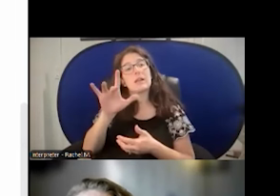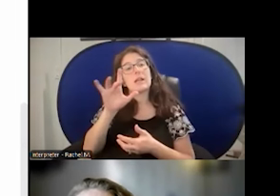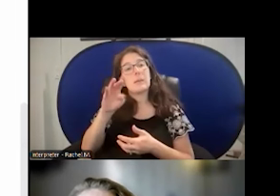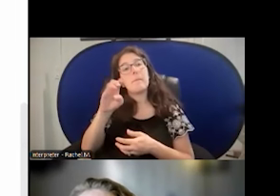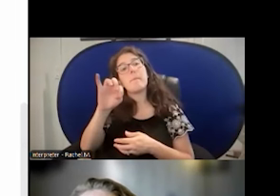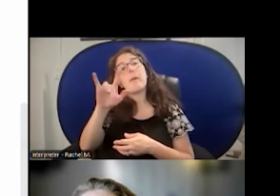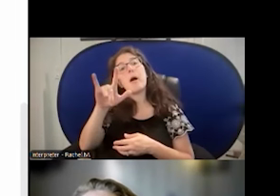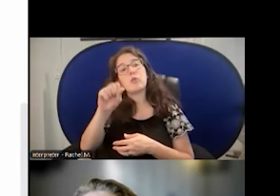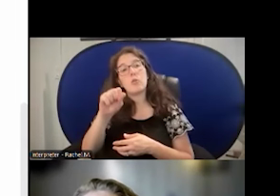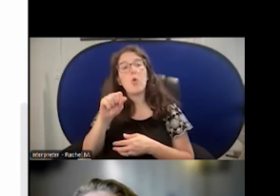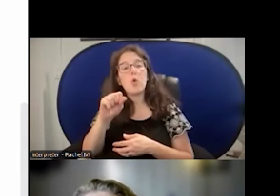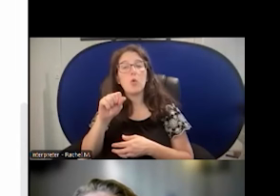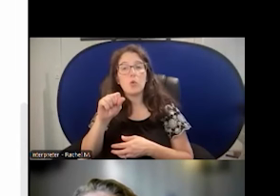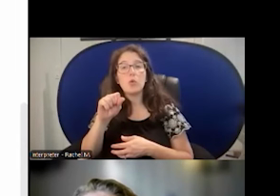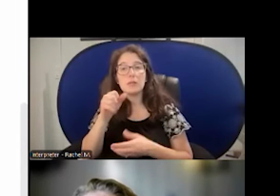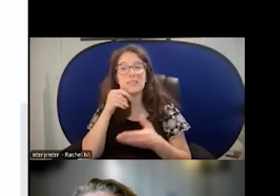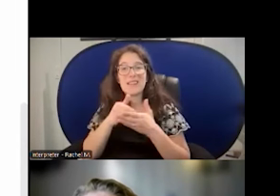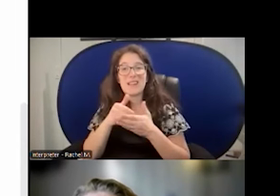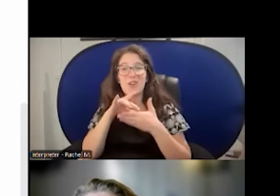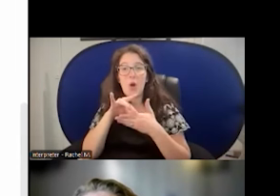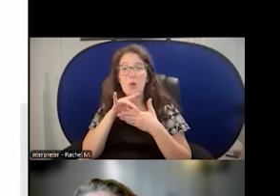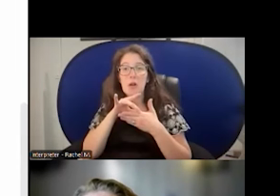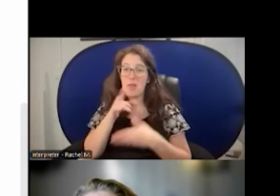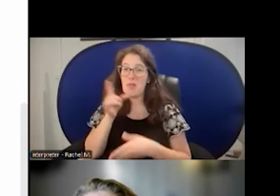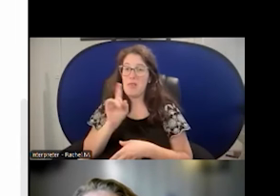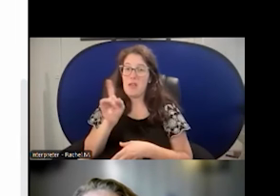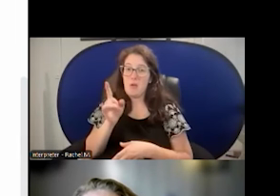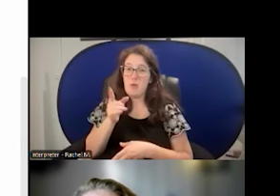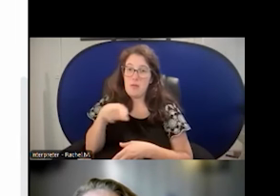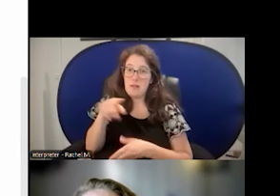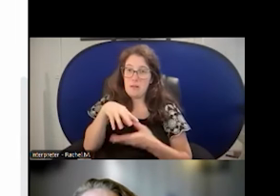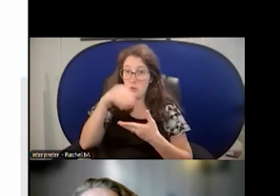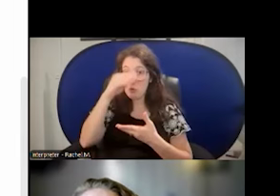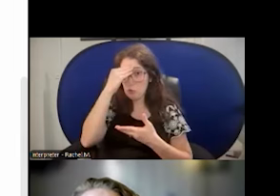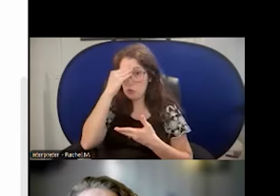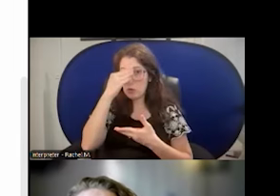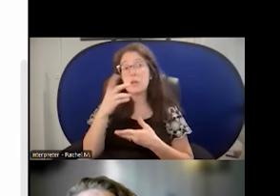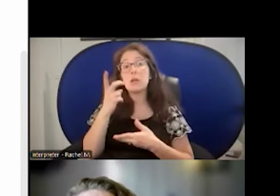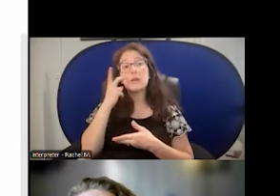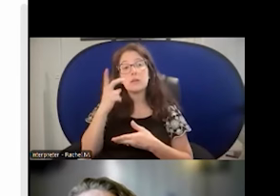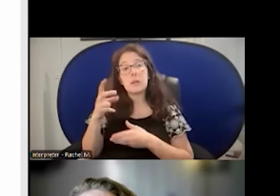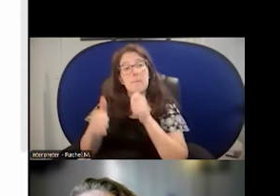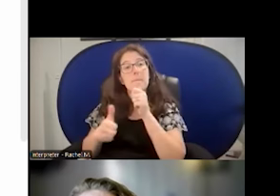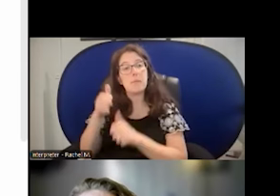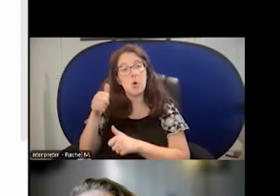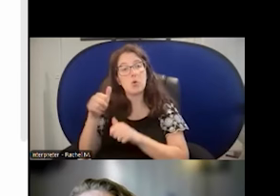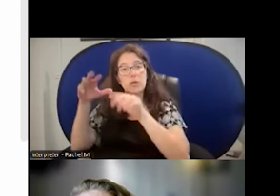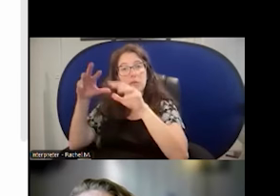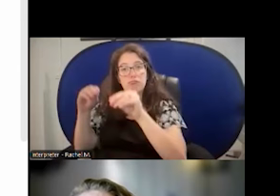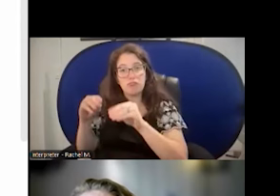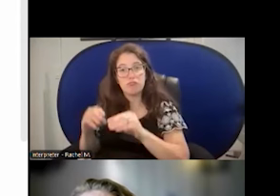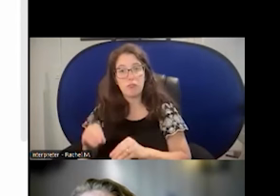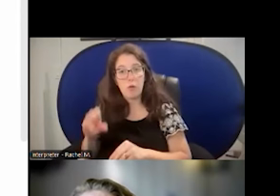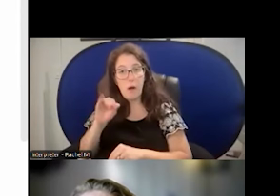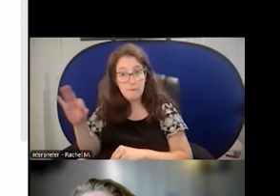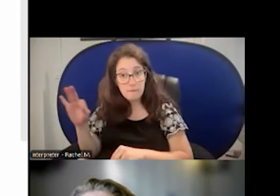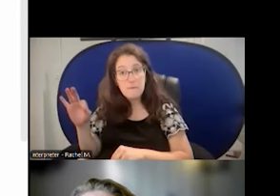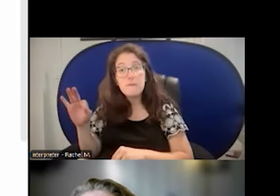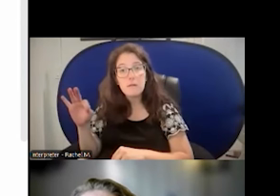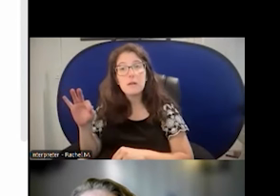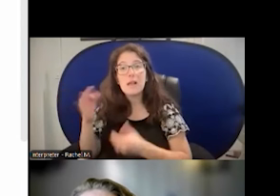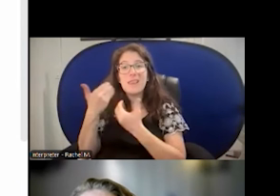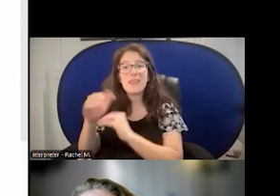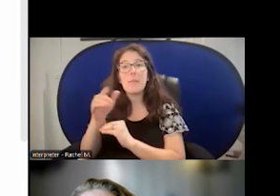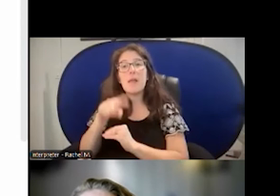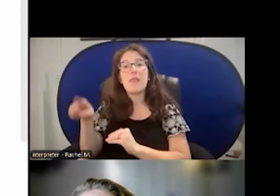thing. So you can see that I've got most of those things turned off. And so I limit what they can see. And then also there